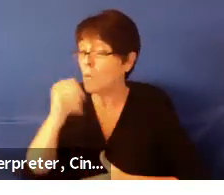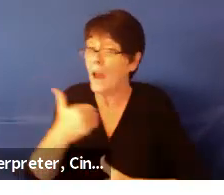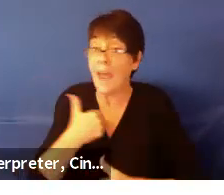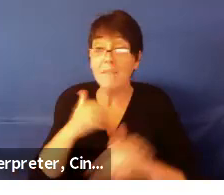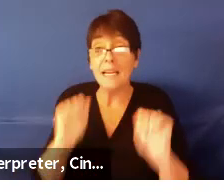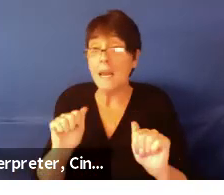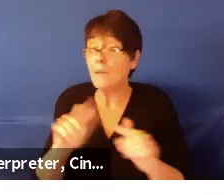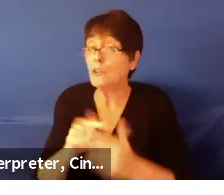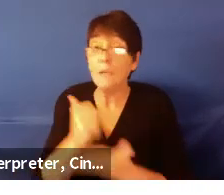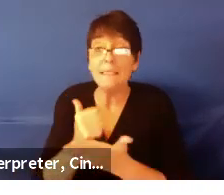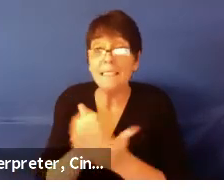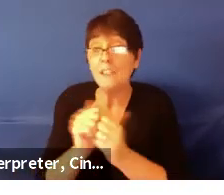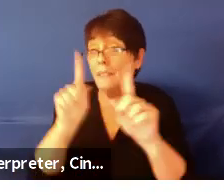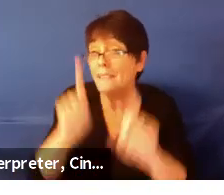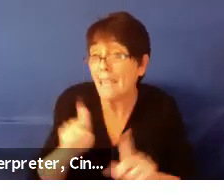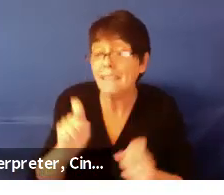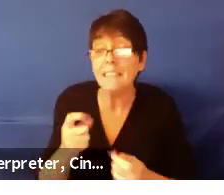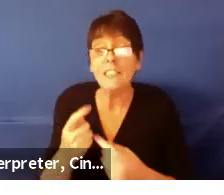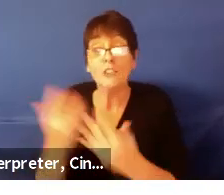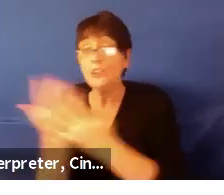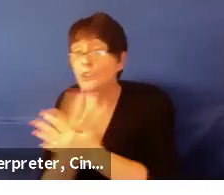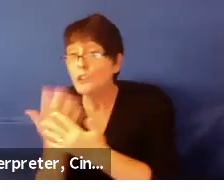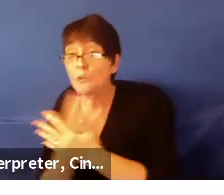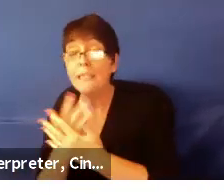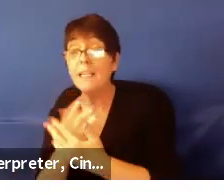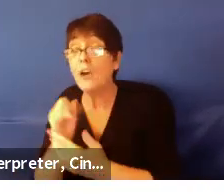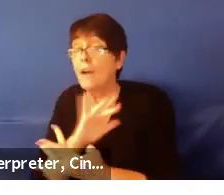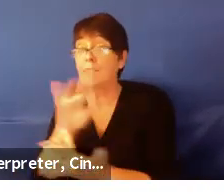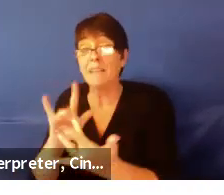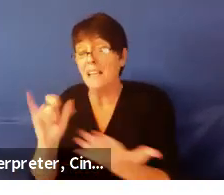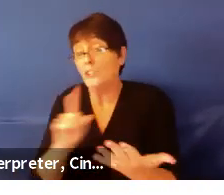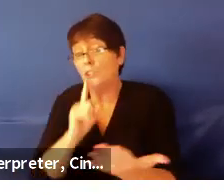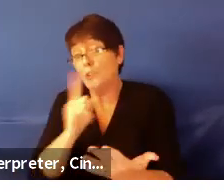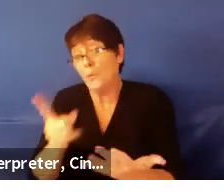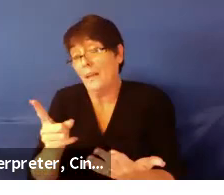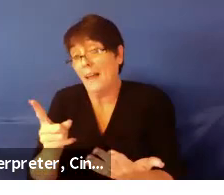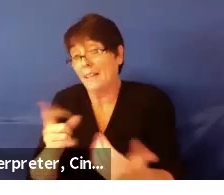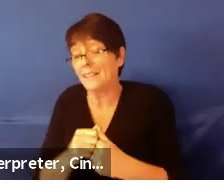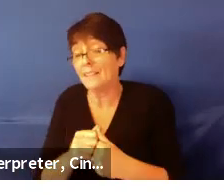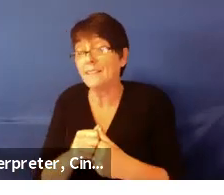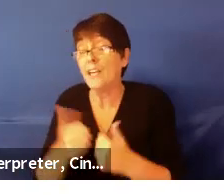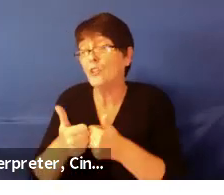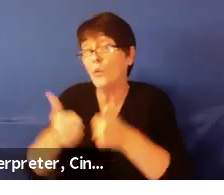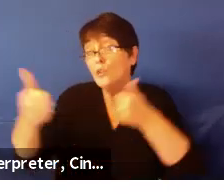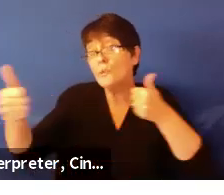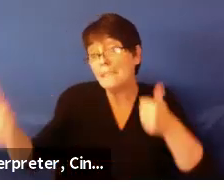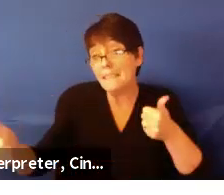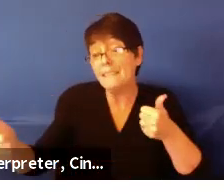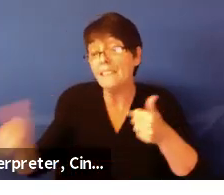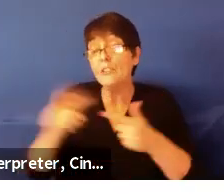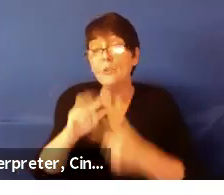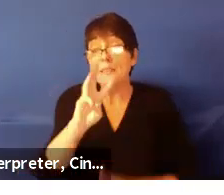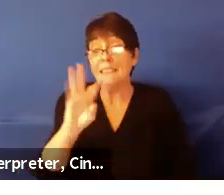with testing, screening, or contact tracing. It's just the reality. Social distancing to 6